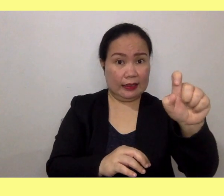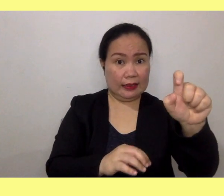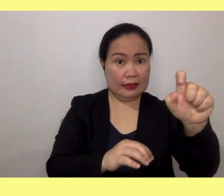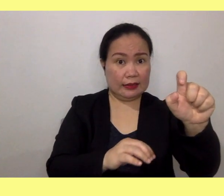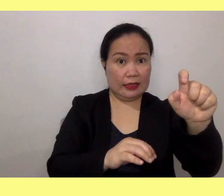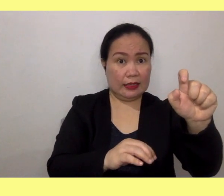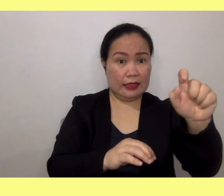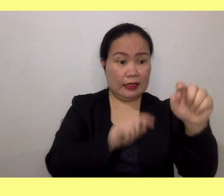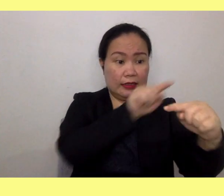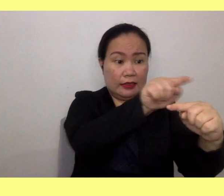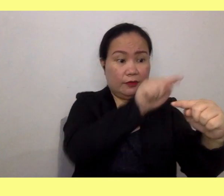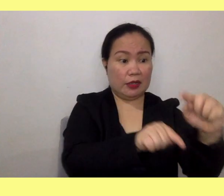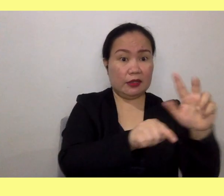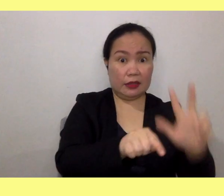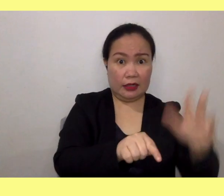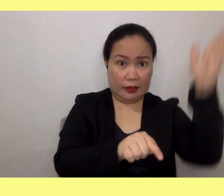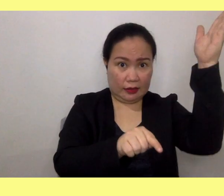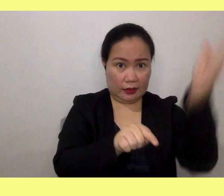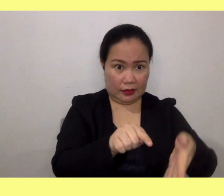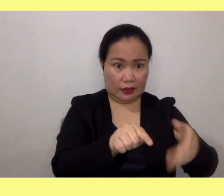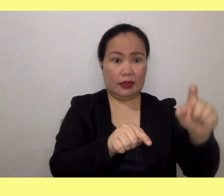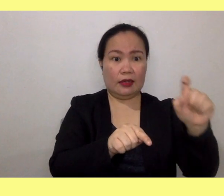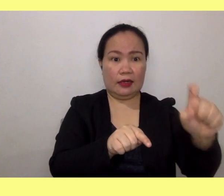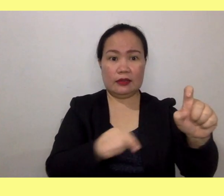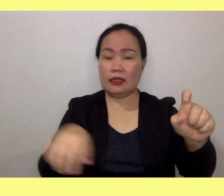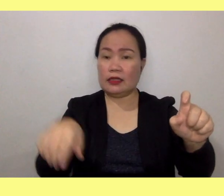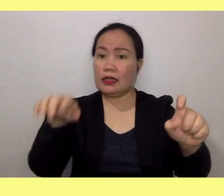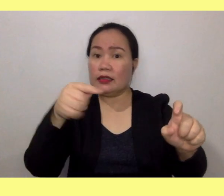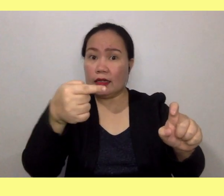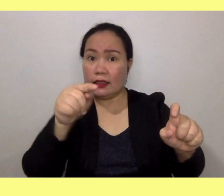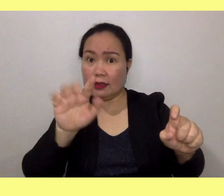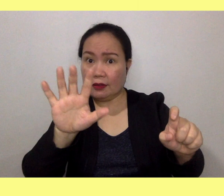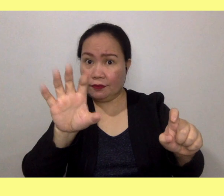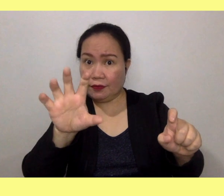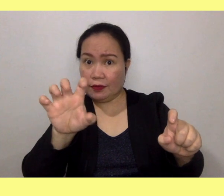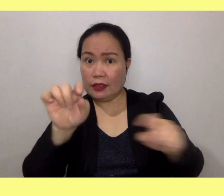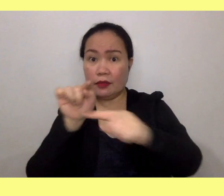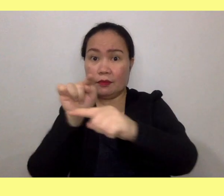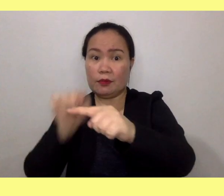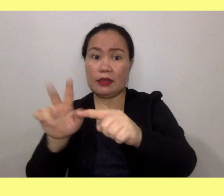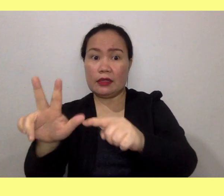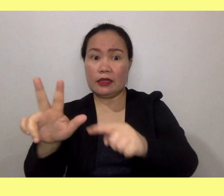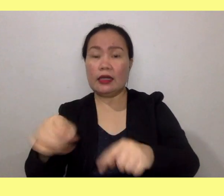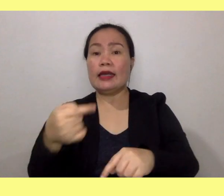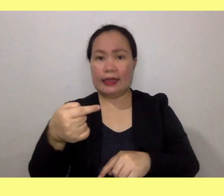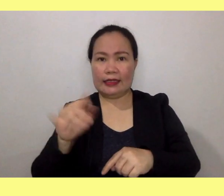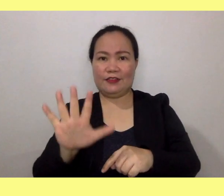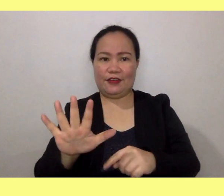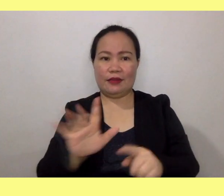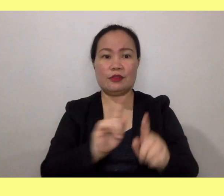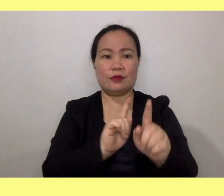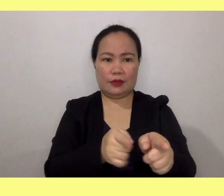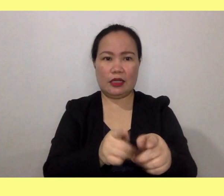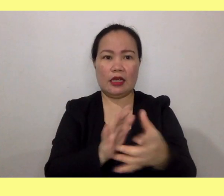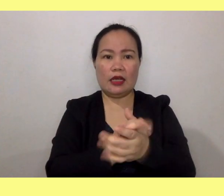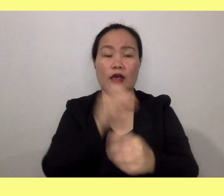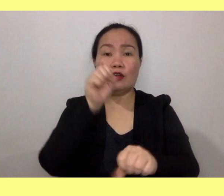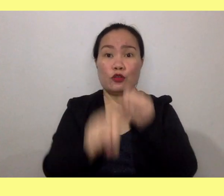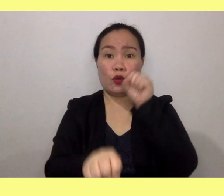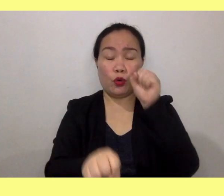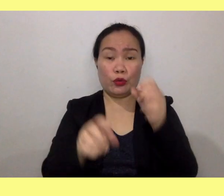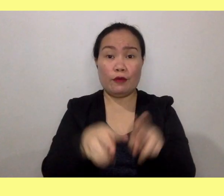have negative 15 divided by 3, that is negative 5. So therefore, the values